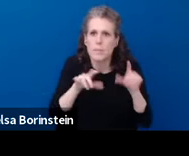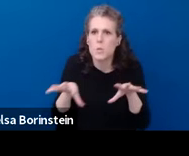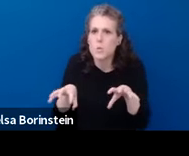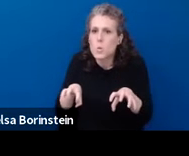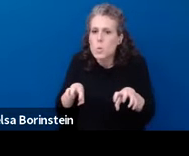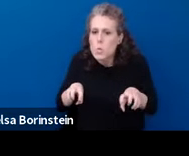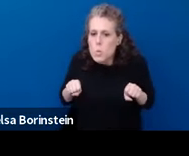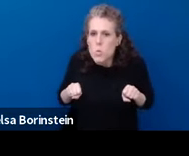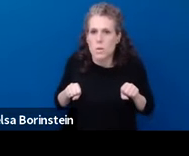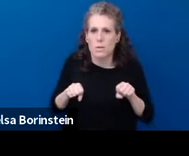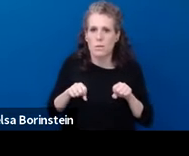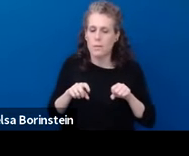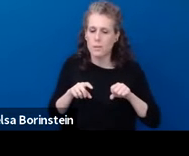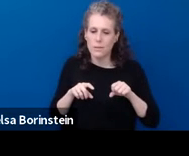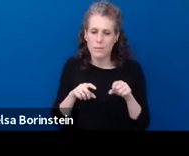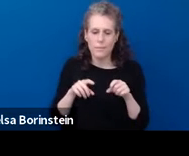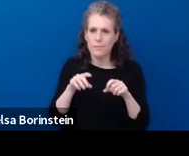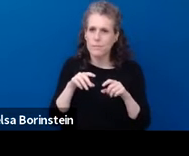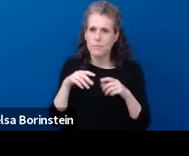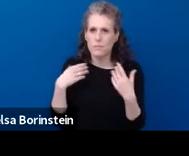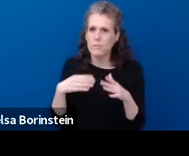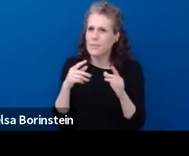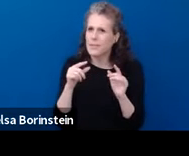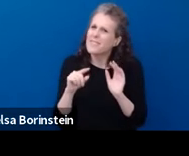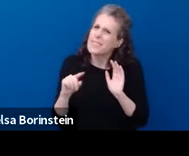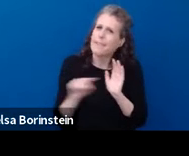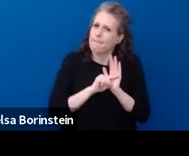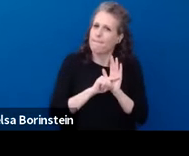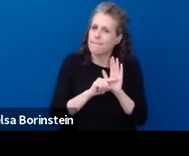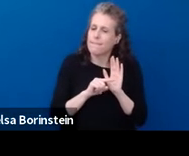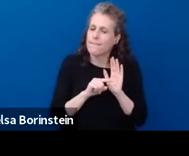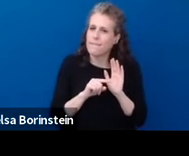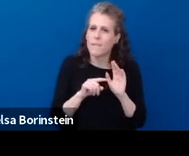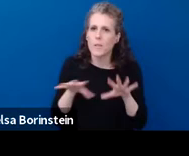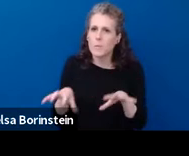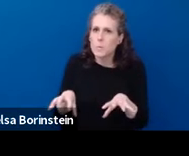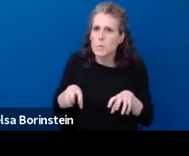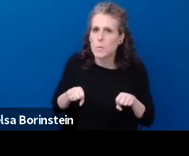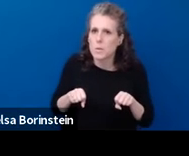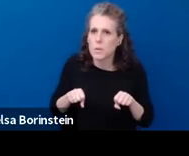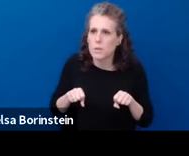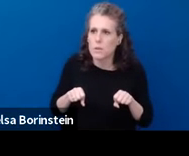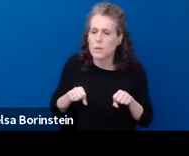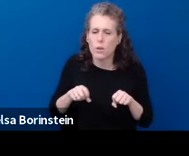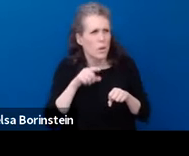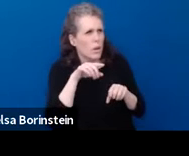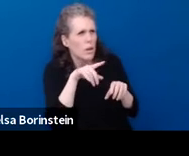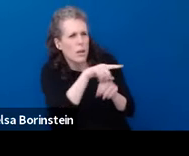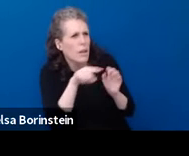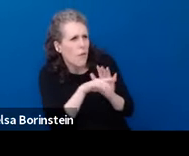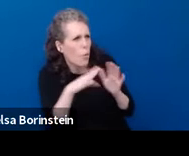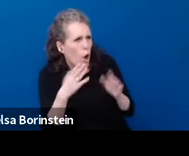very positive about it, but about involving users, you mean, or